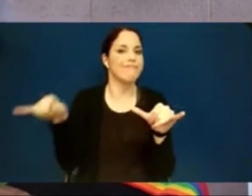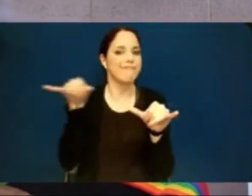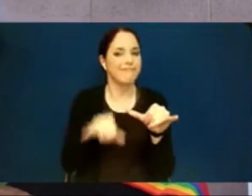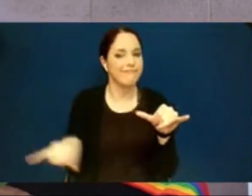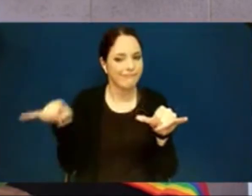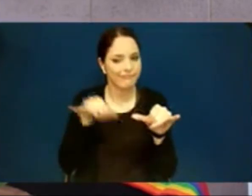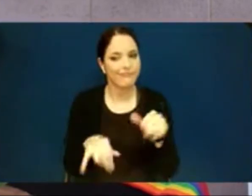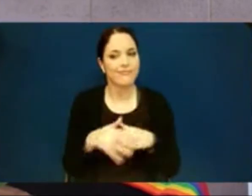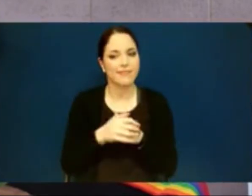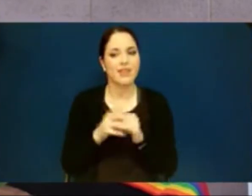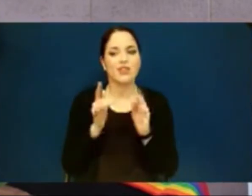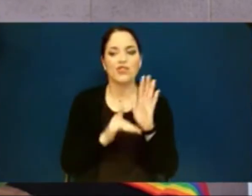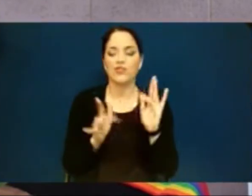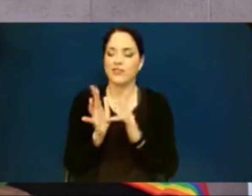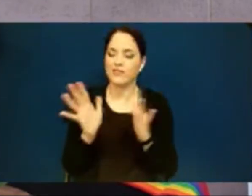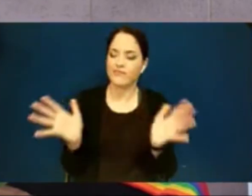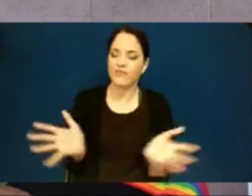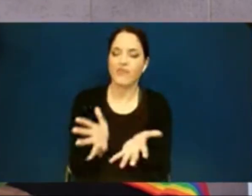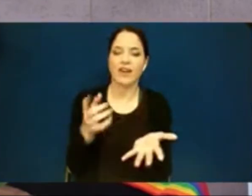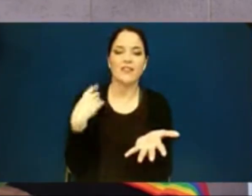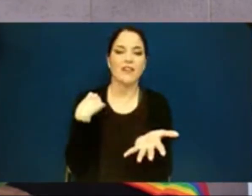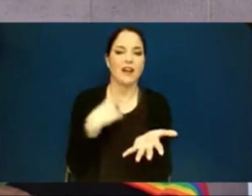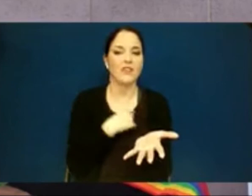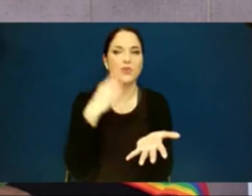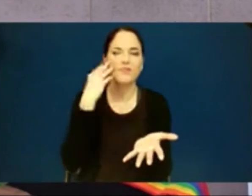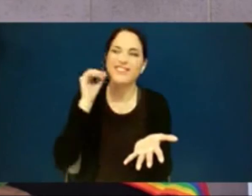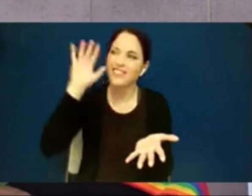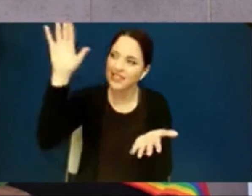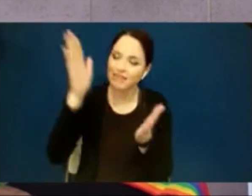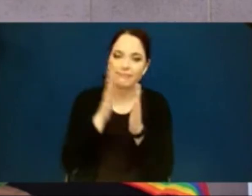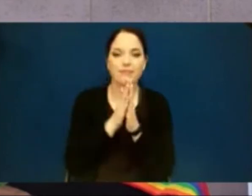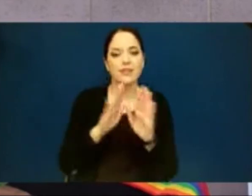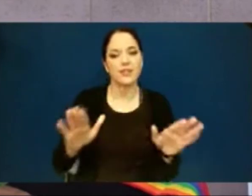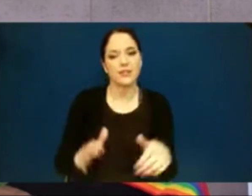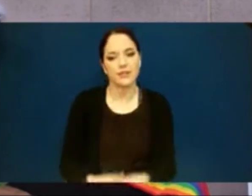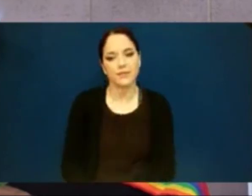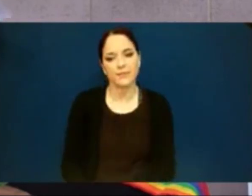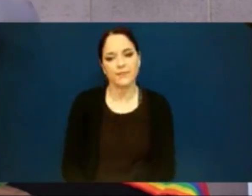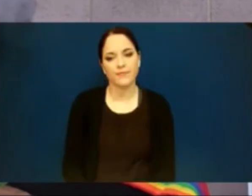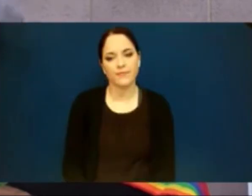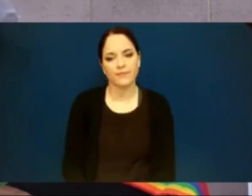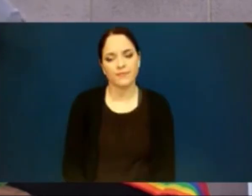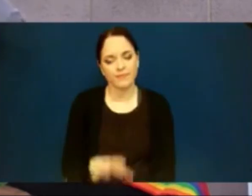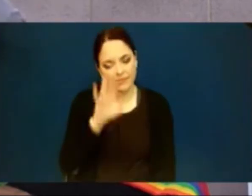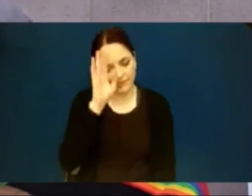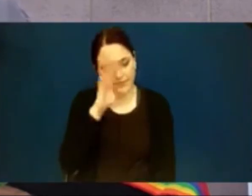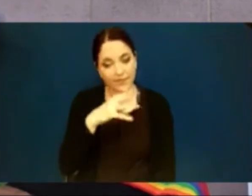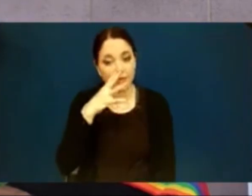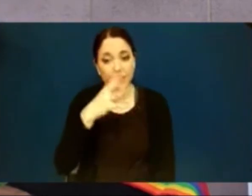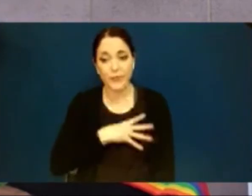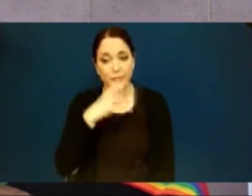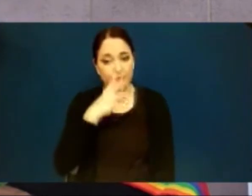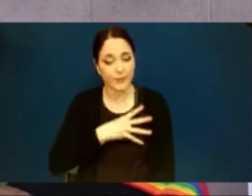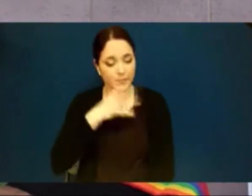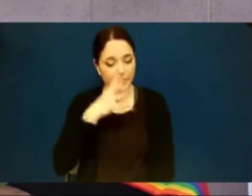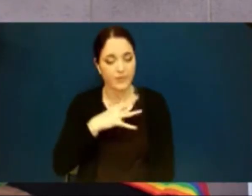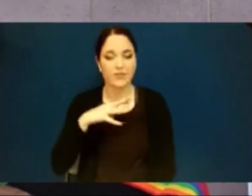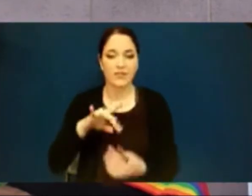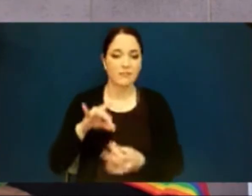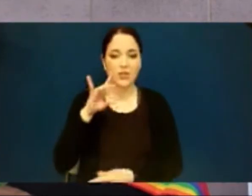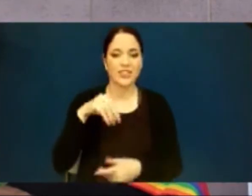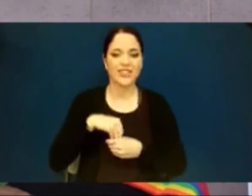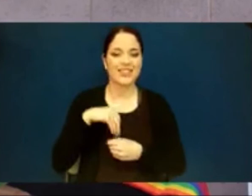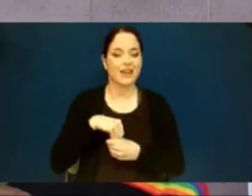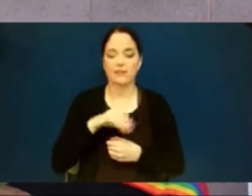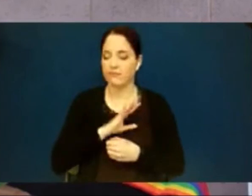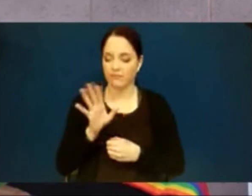the rhythm of peace, to listen to the still small voice and the still big voice, the